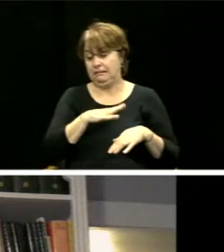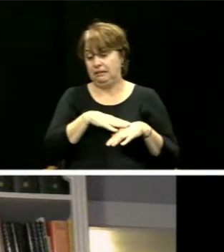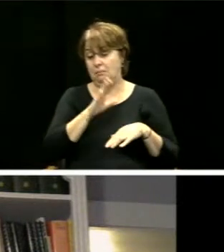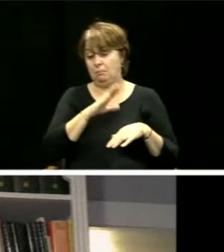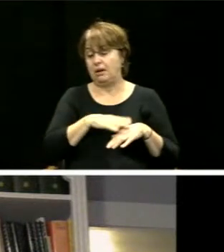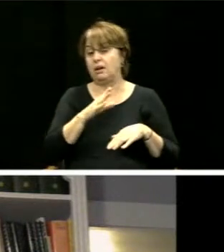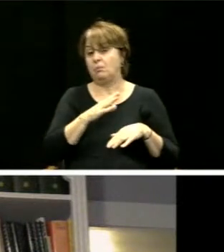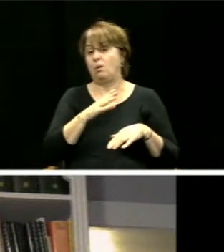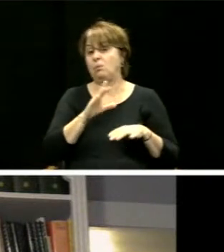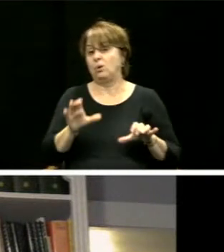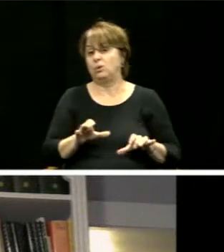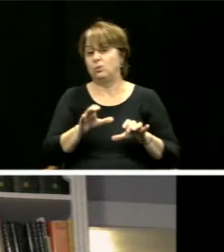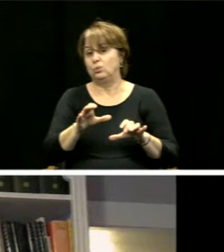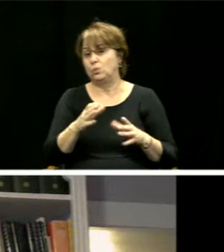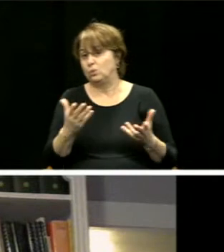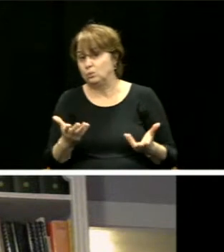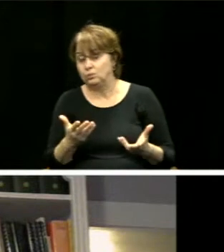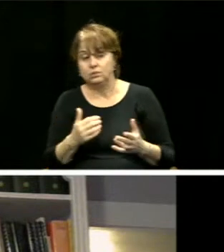should be